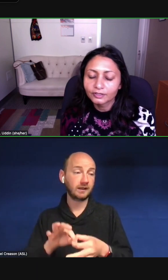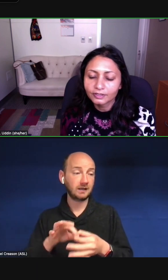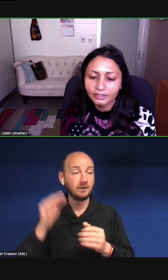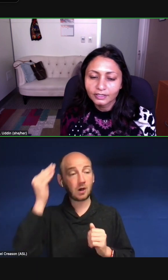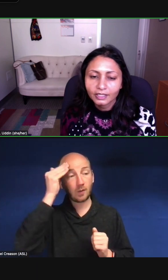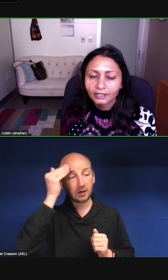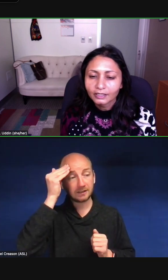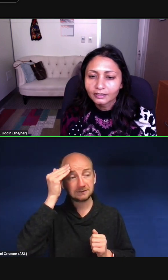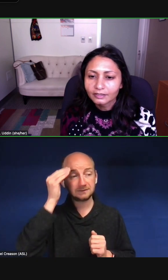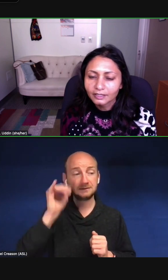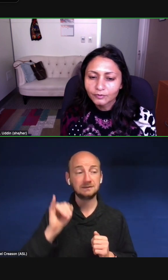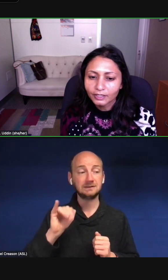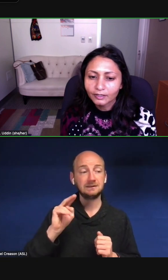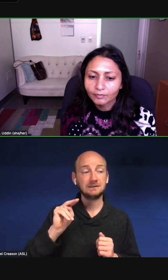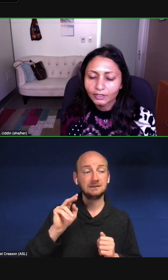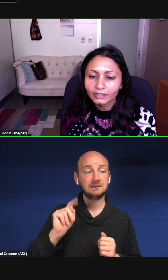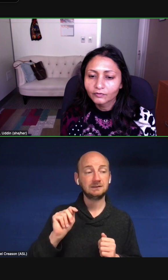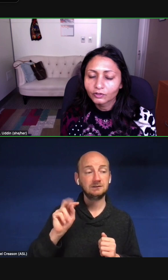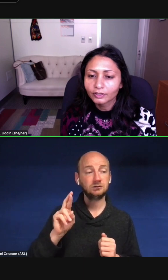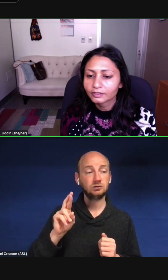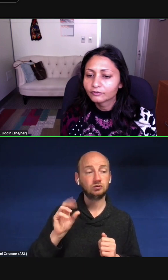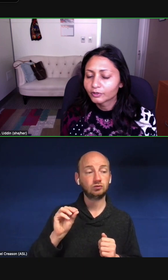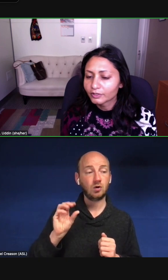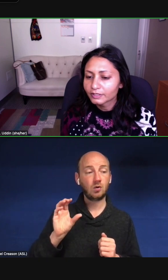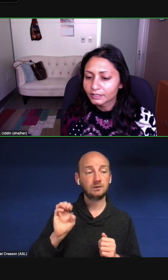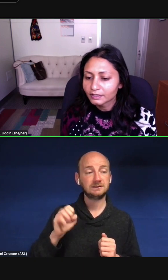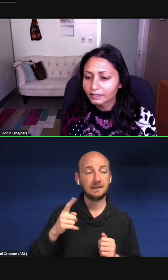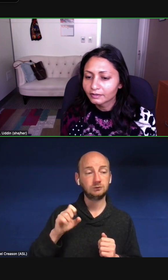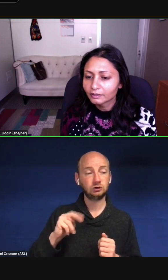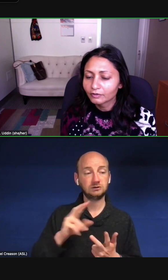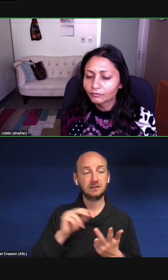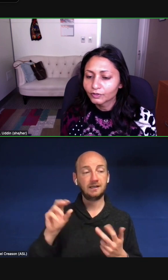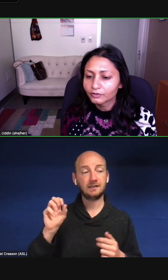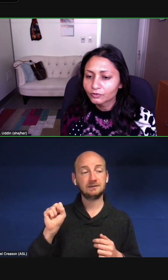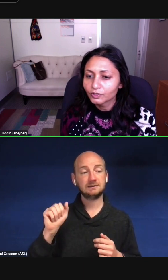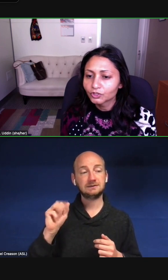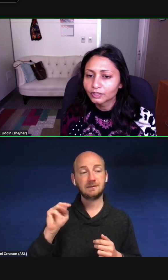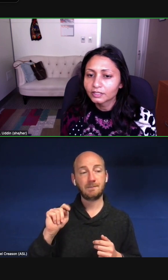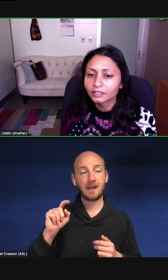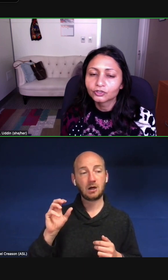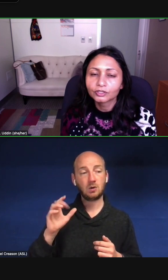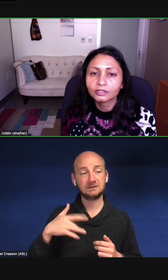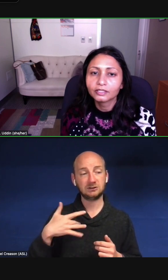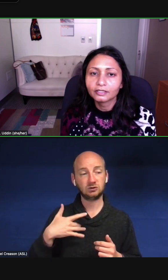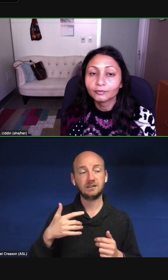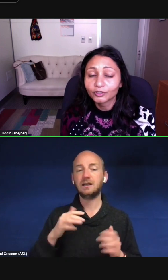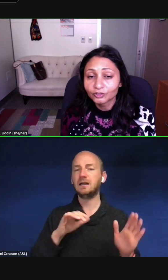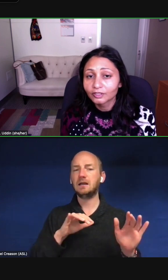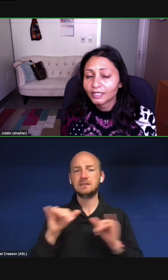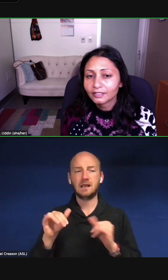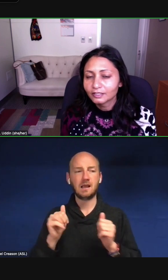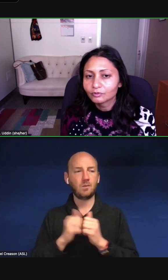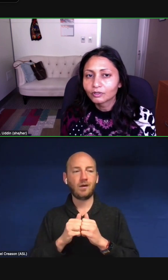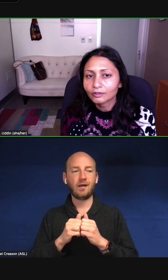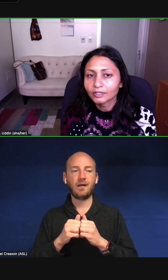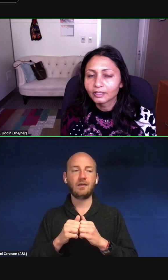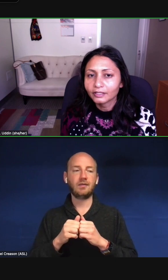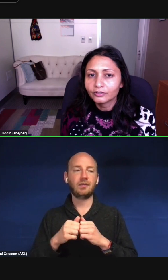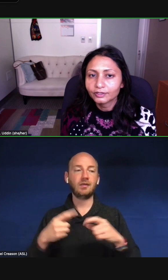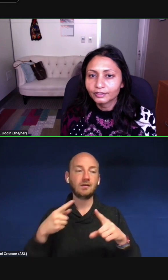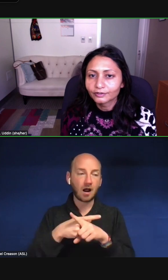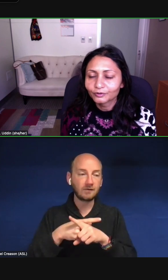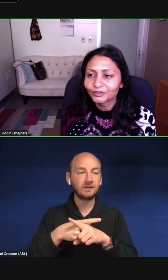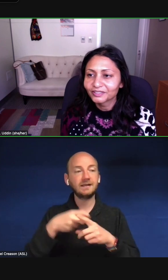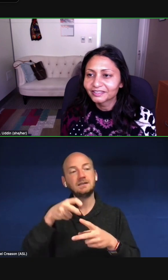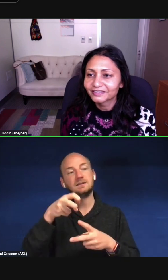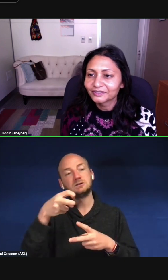somatosensory processes. And at the same time, high-level cognitive processes like conflict, switching, attention, and inhibition seem to all